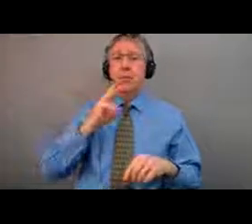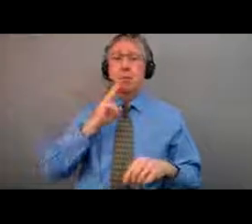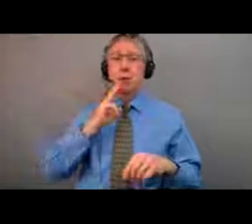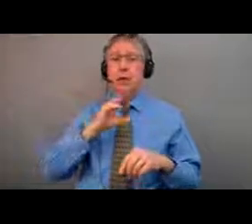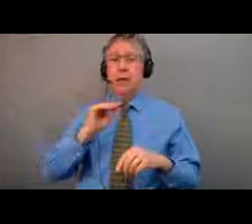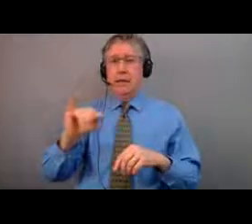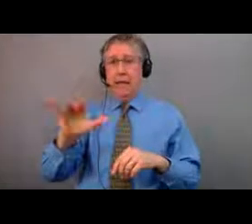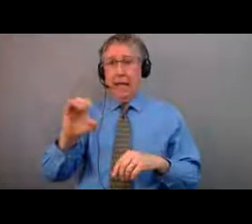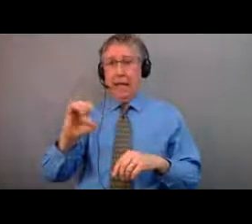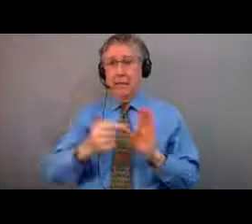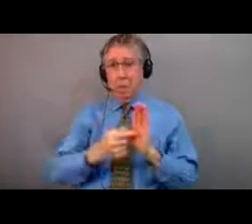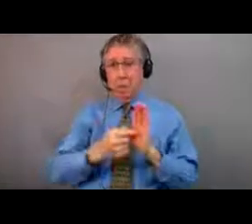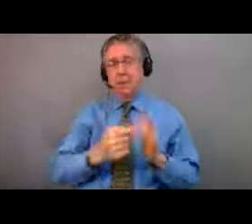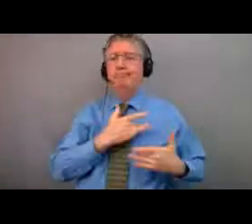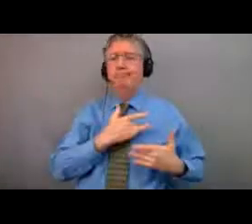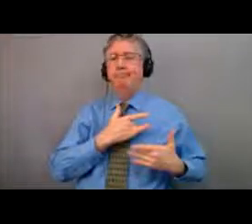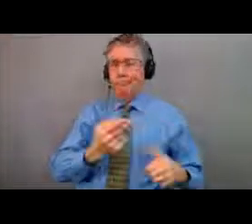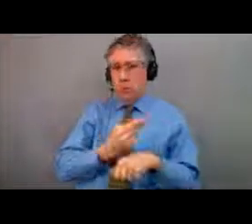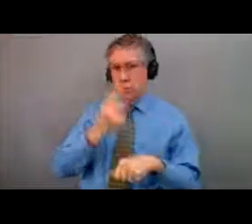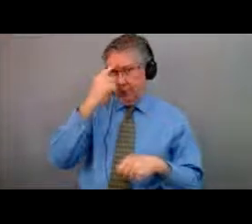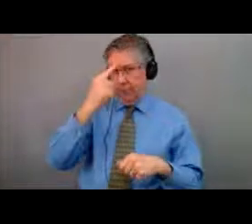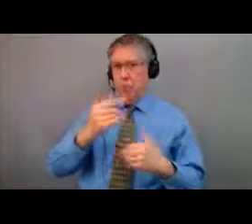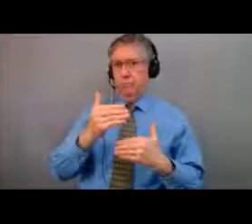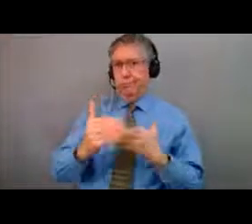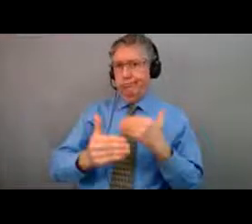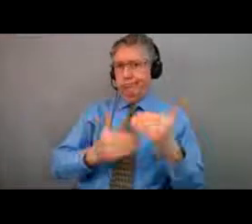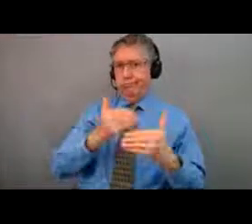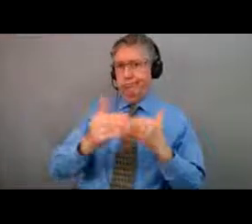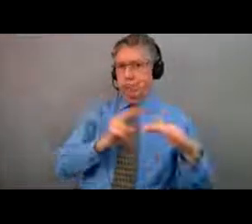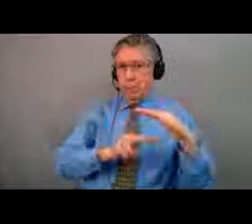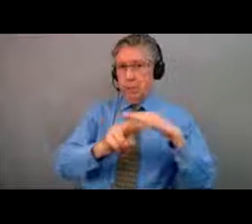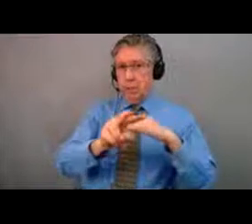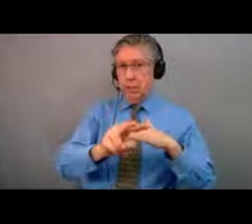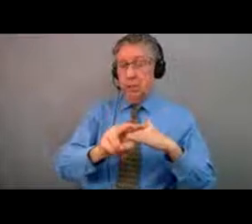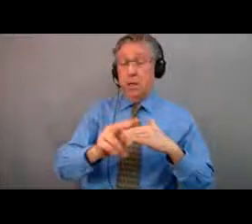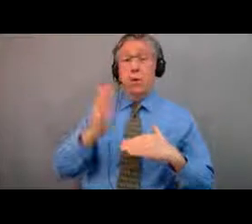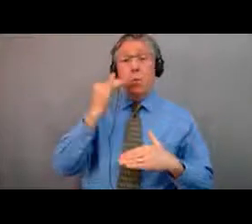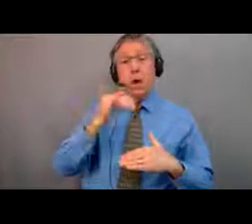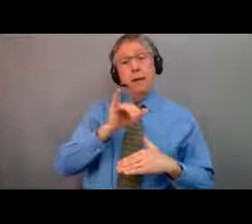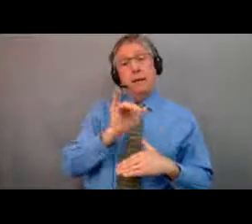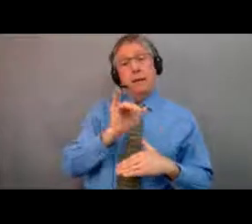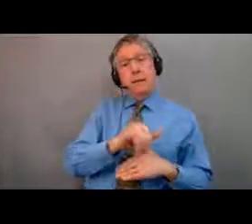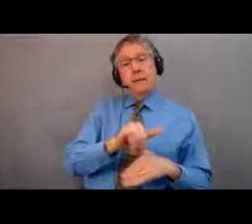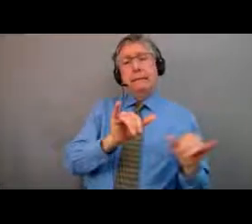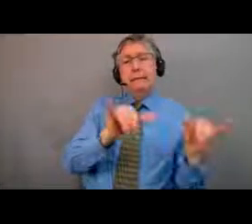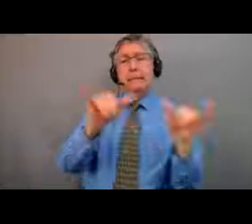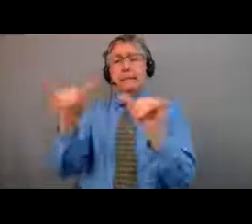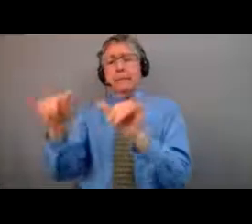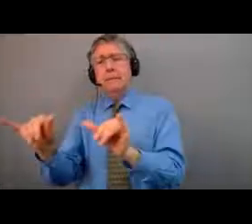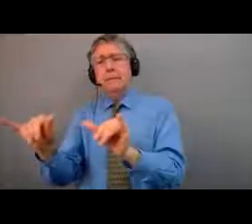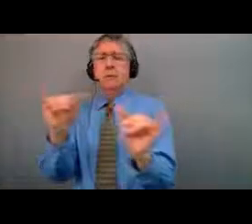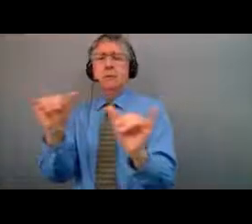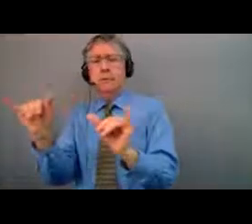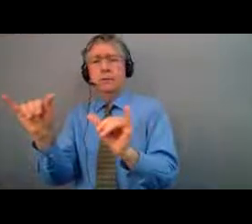to predict physical processes because of ocean-like features in these large water bodies.